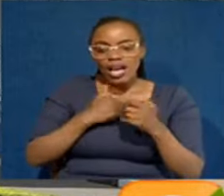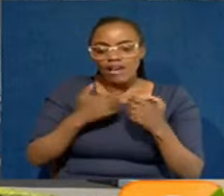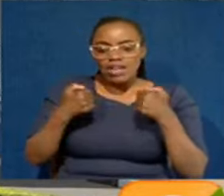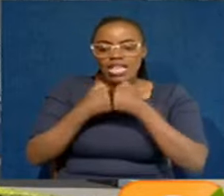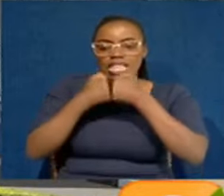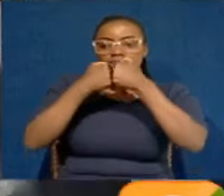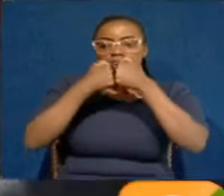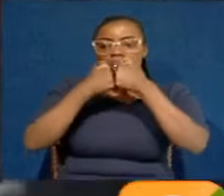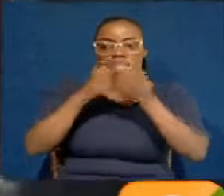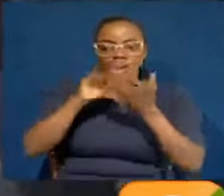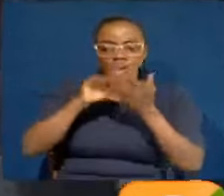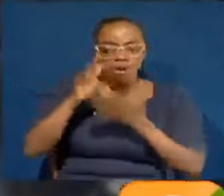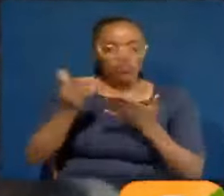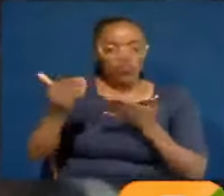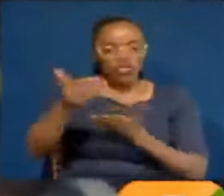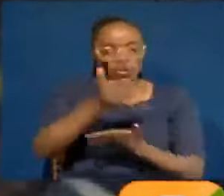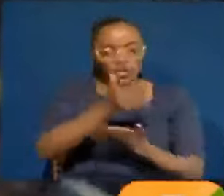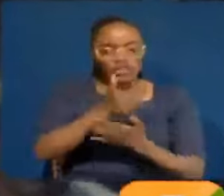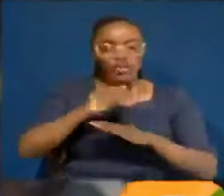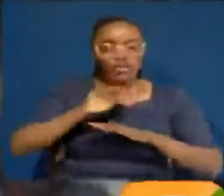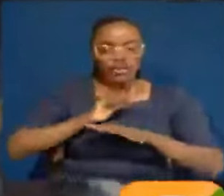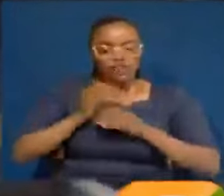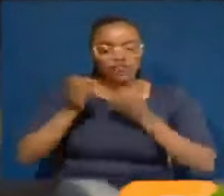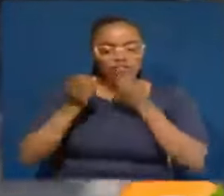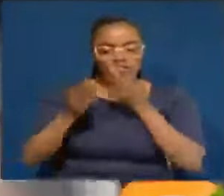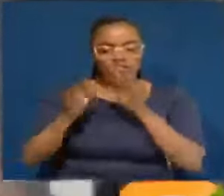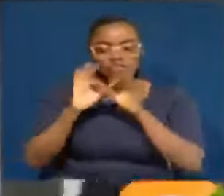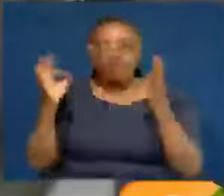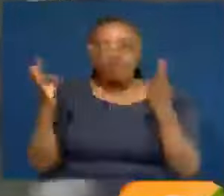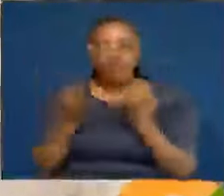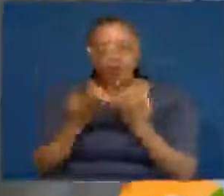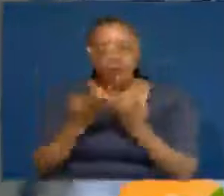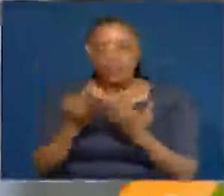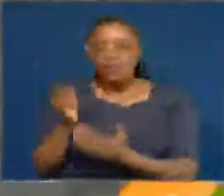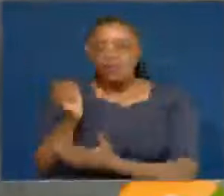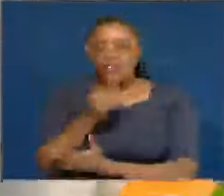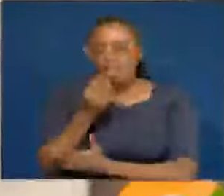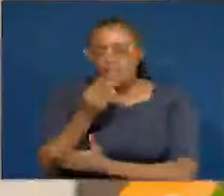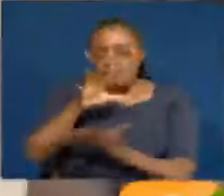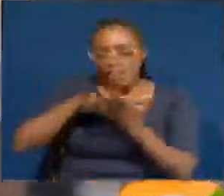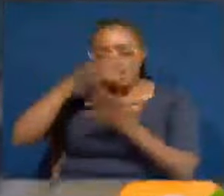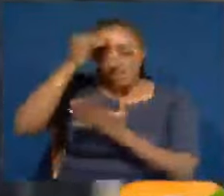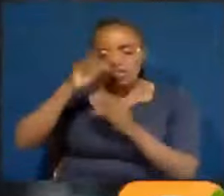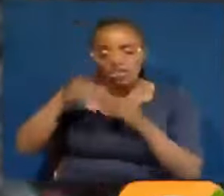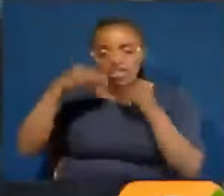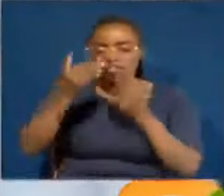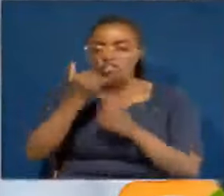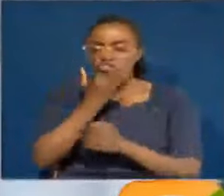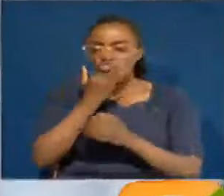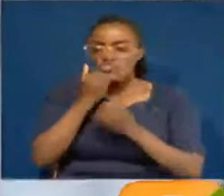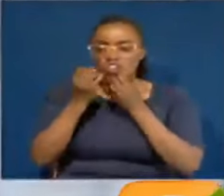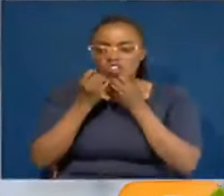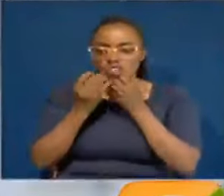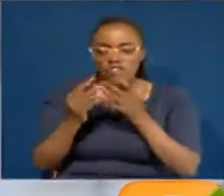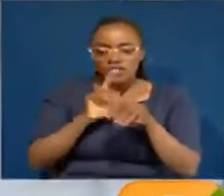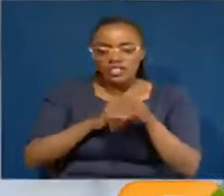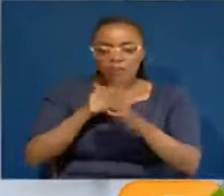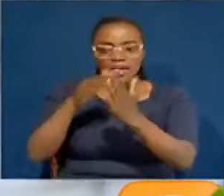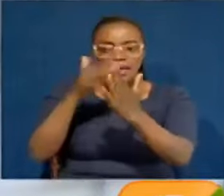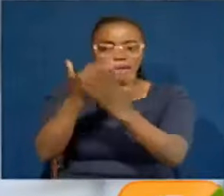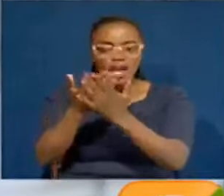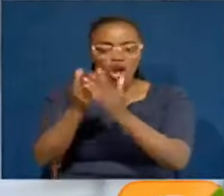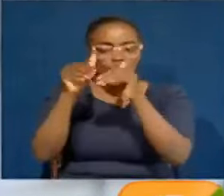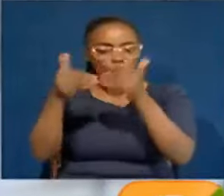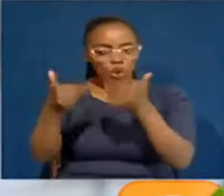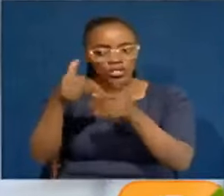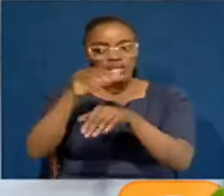headwinds, especially on the collection of adequate data on family incomes, with students either giving incorrect information at application stage